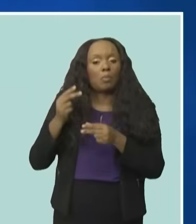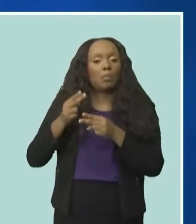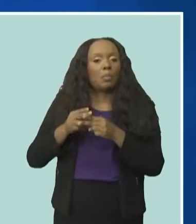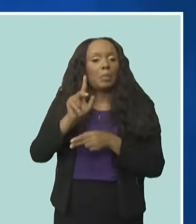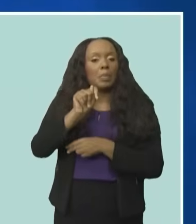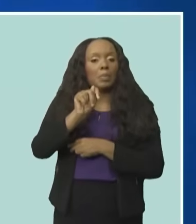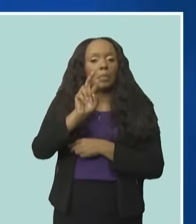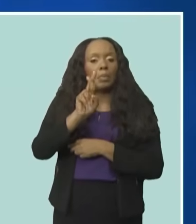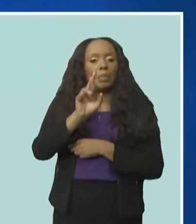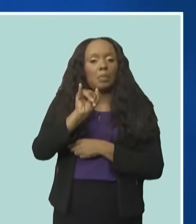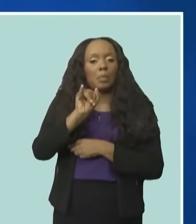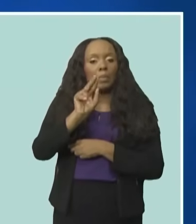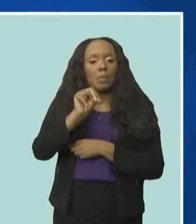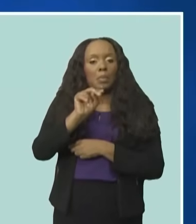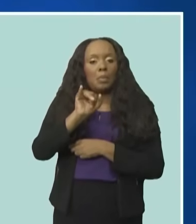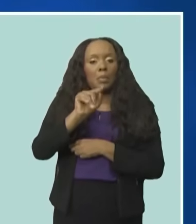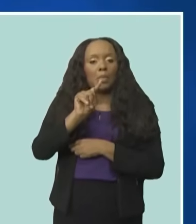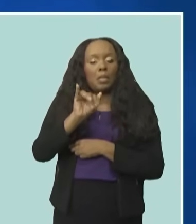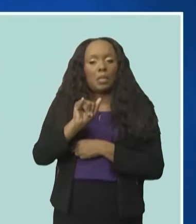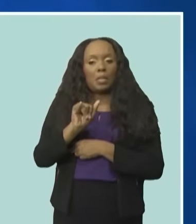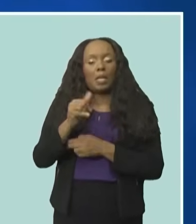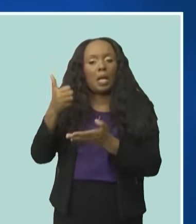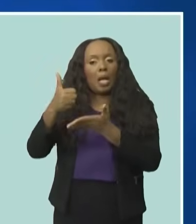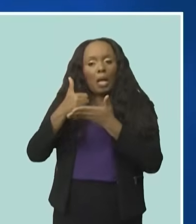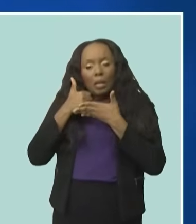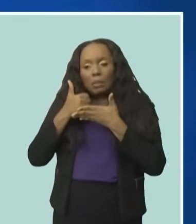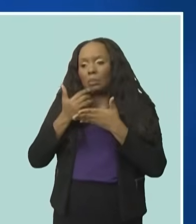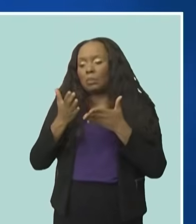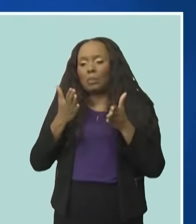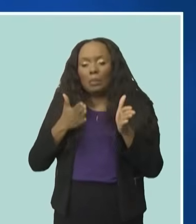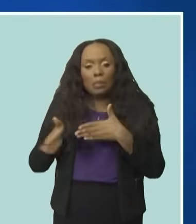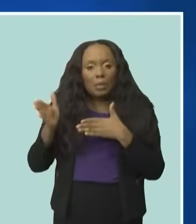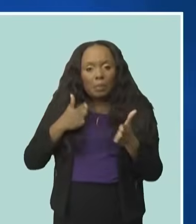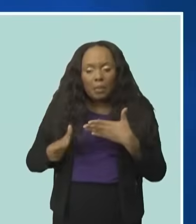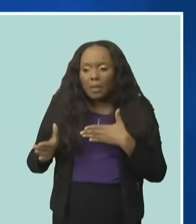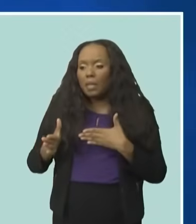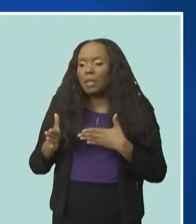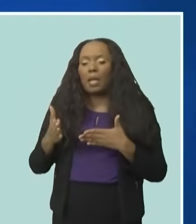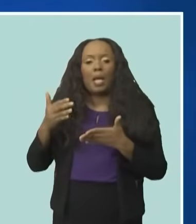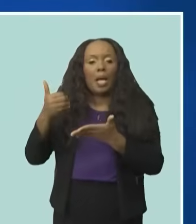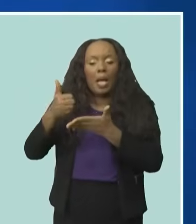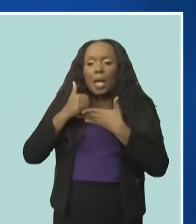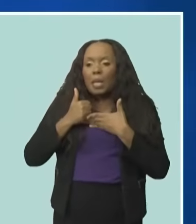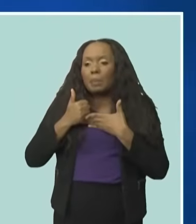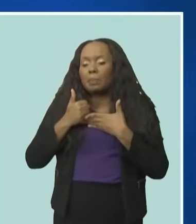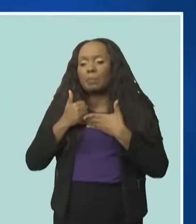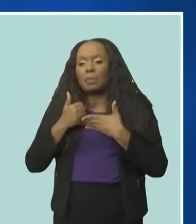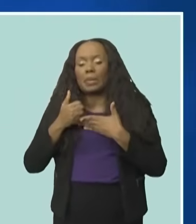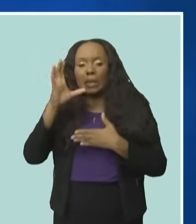CVs for me, where I can get a good overview about the local talent pool and the